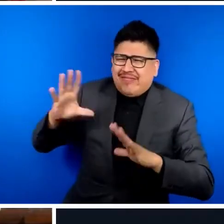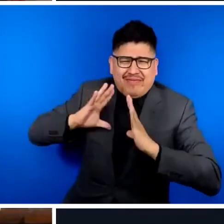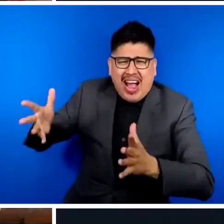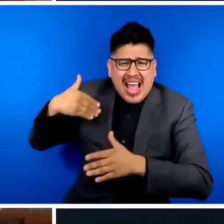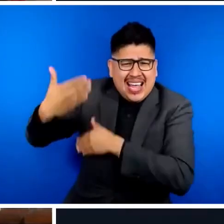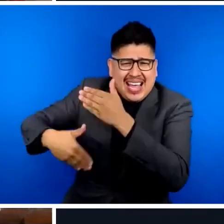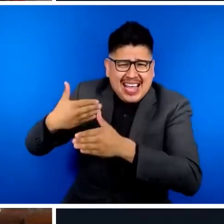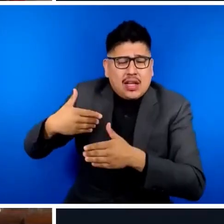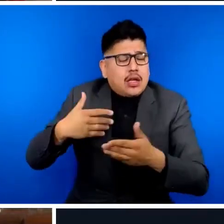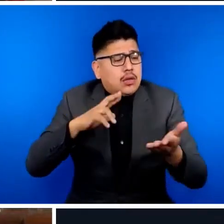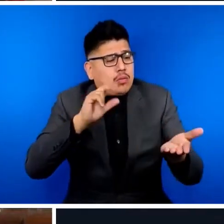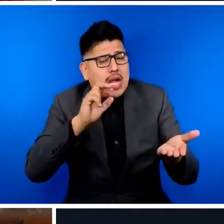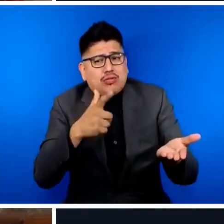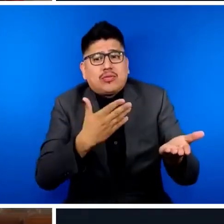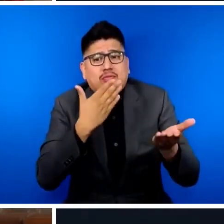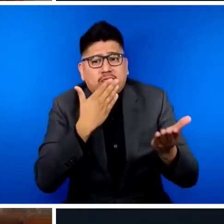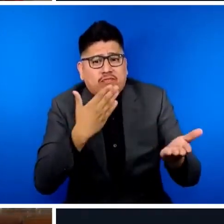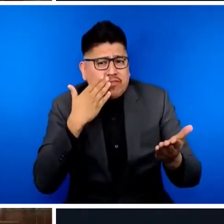soon.